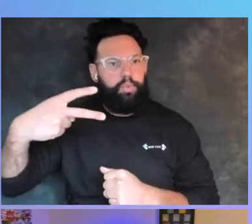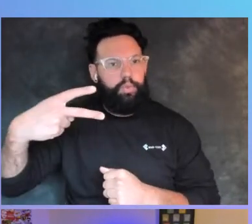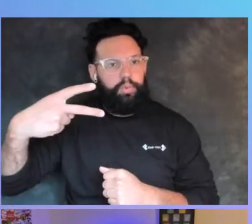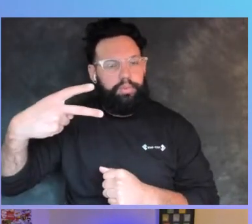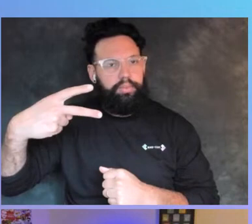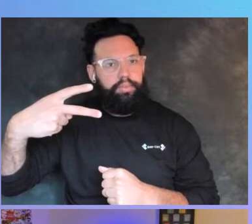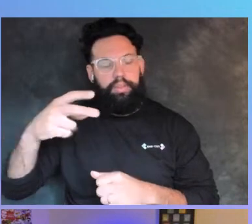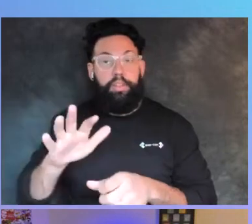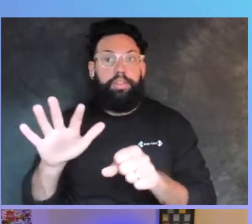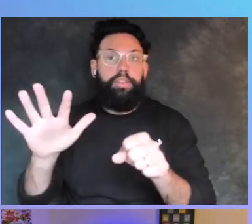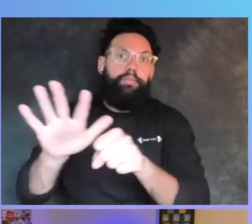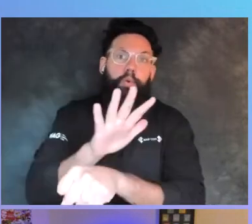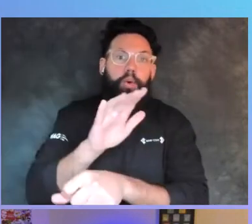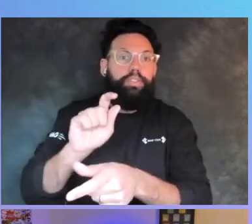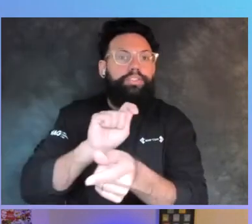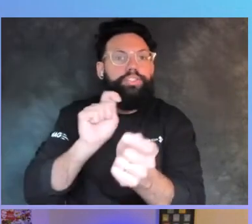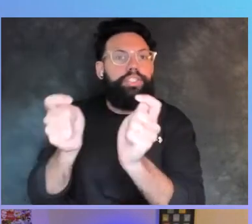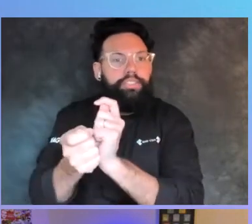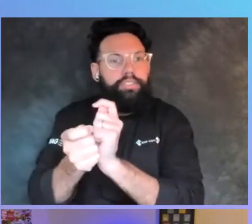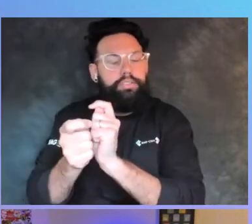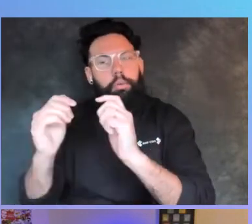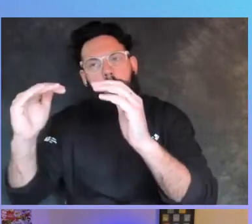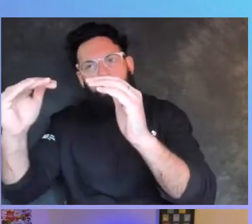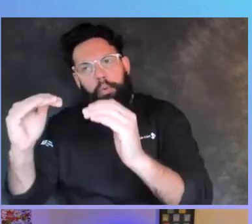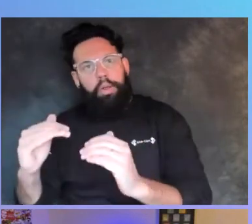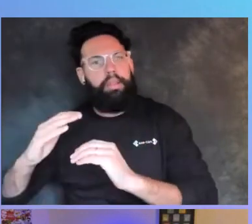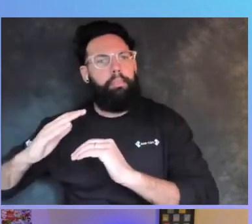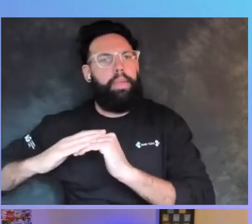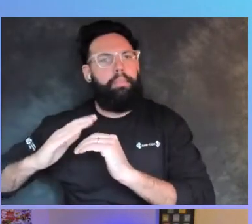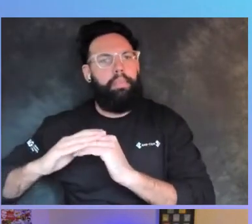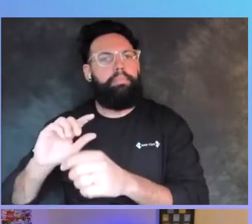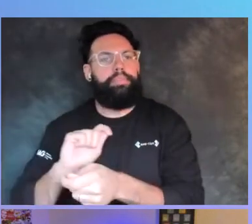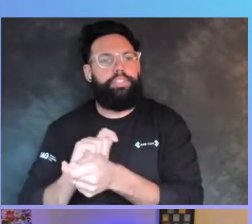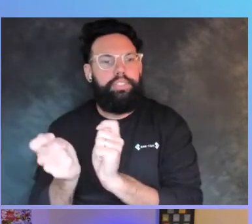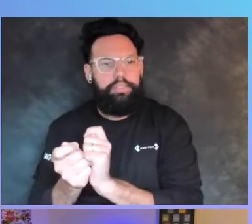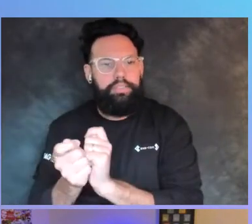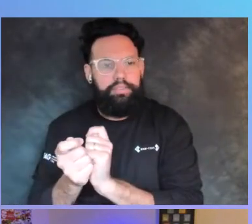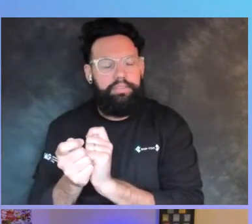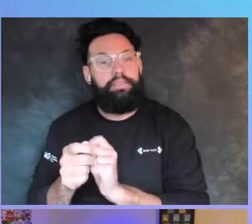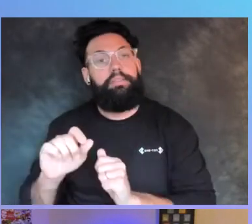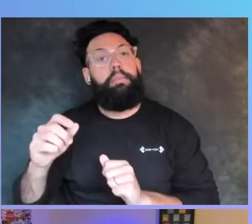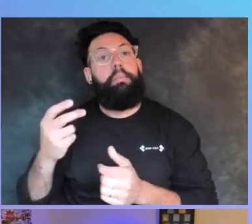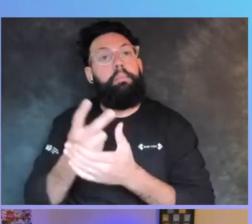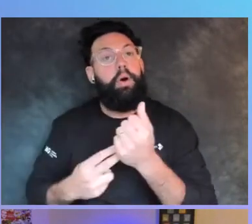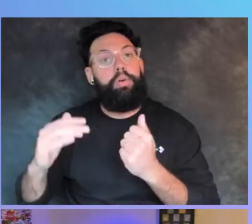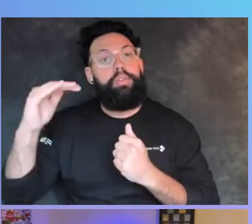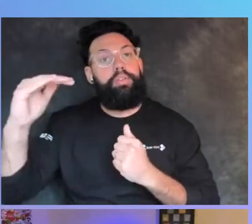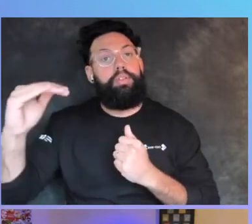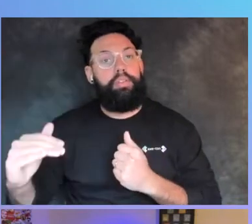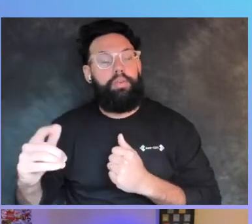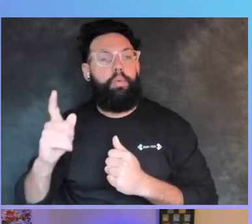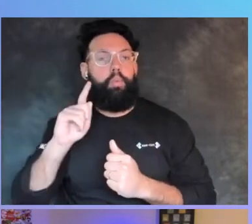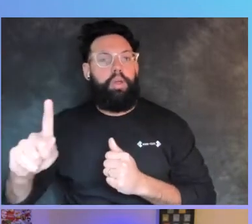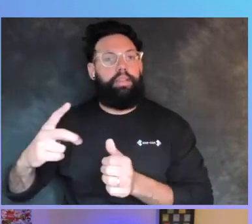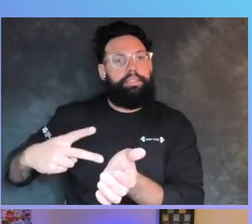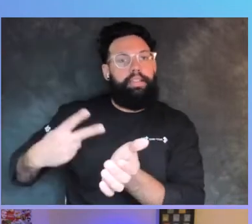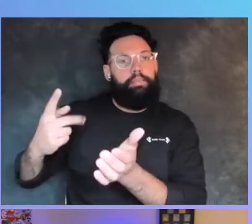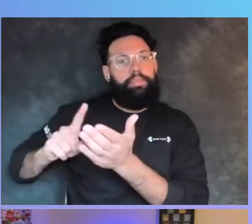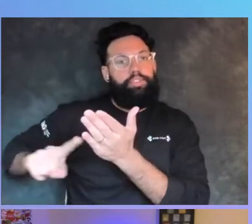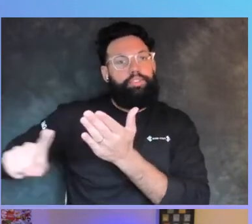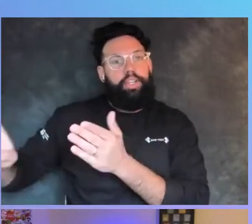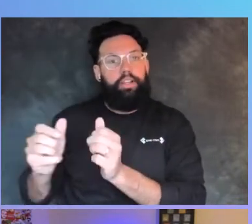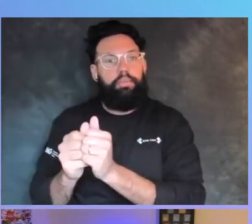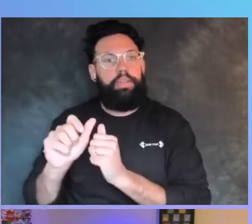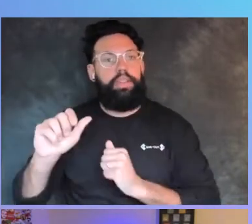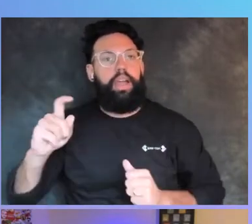those changes are going to be validated against AxLinter and our other AI model. And for